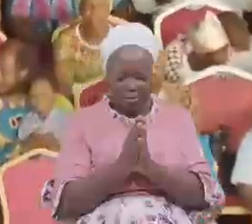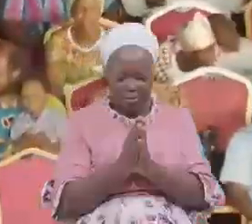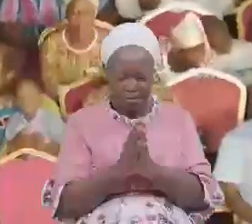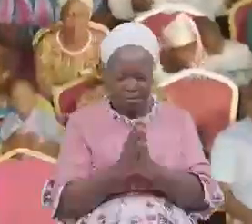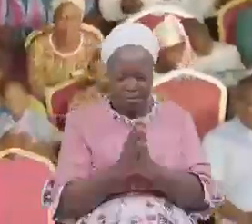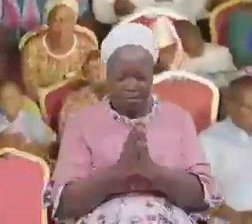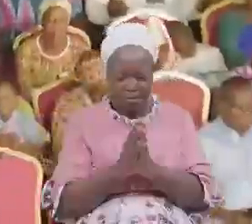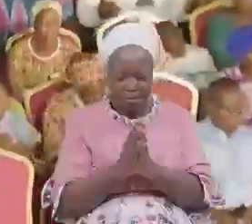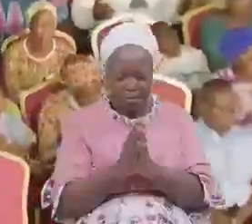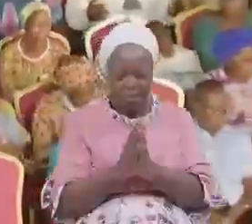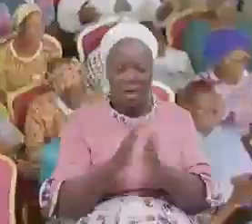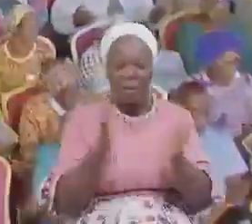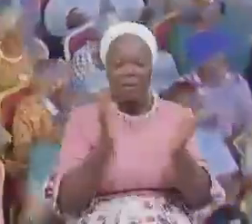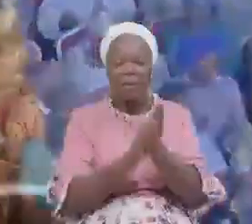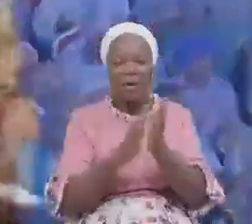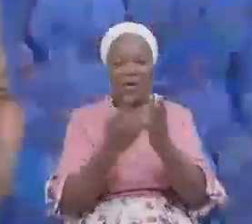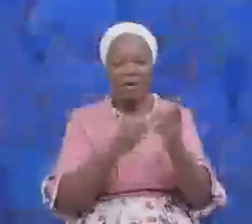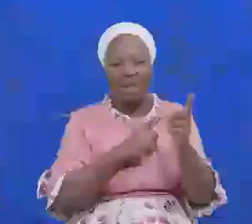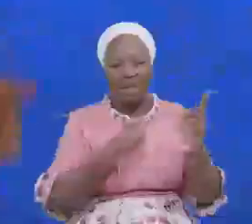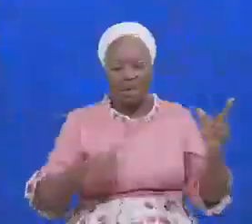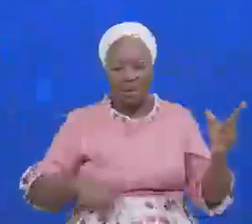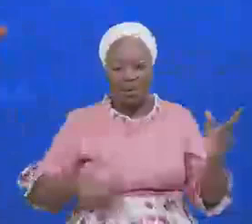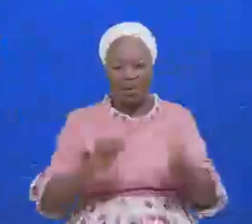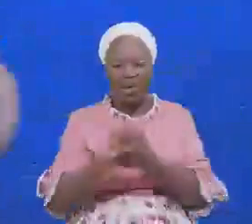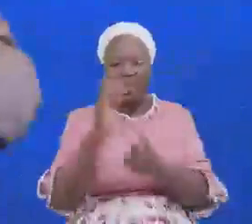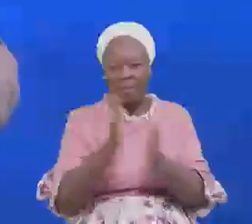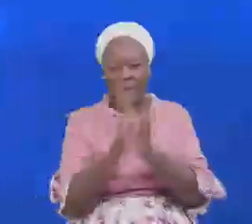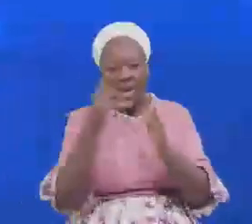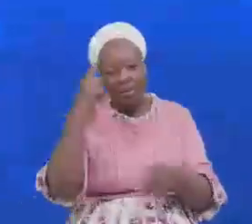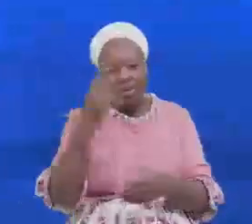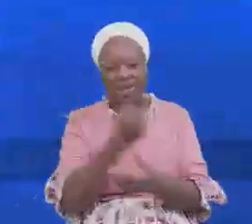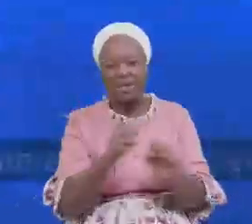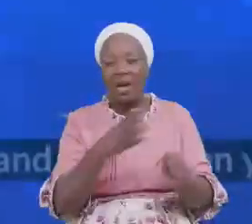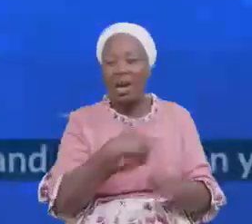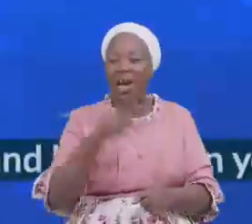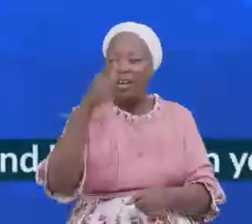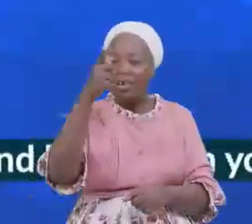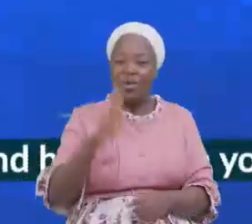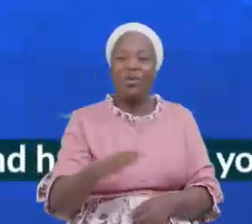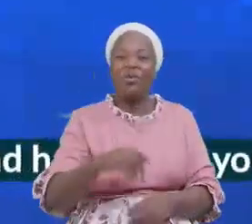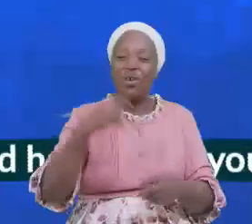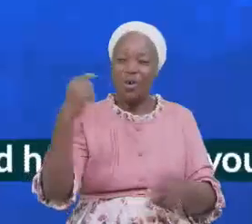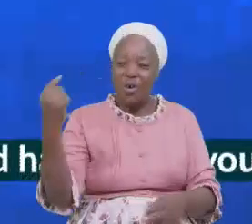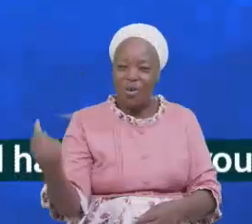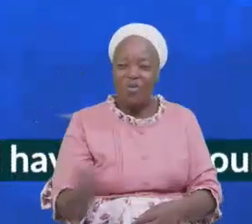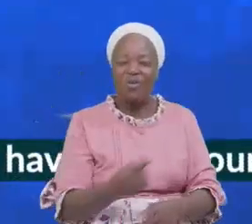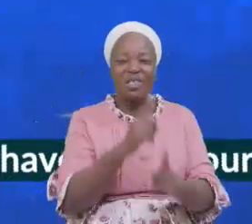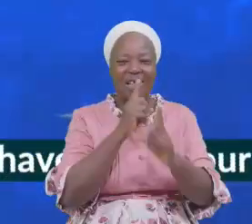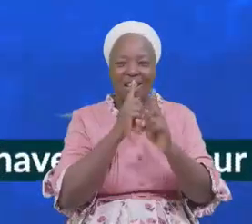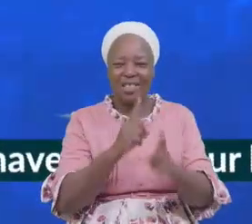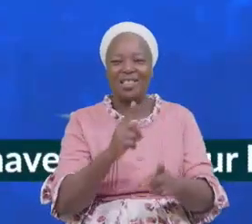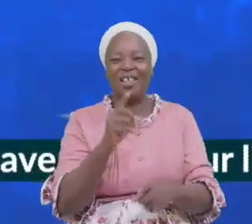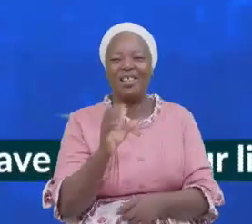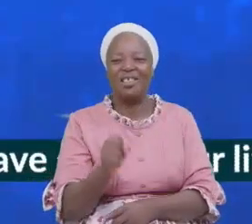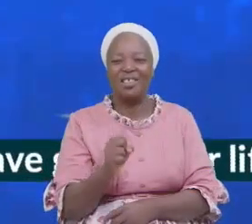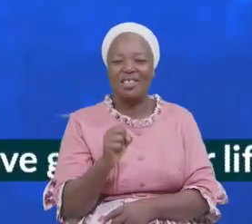Praise the Lord, that the prayer for salvation and God always answers.